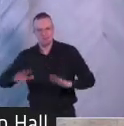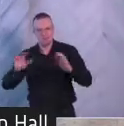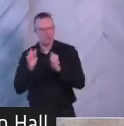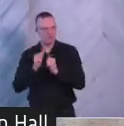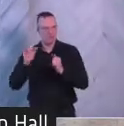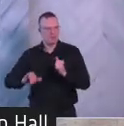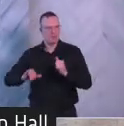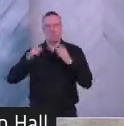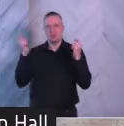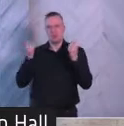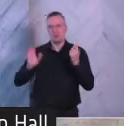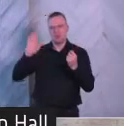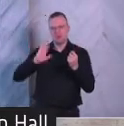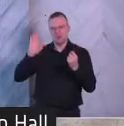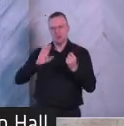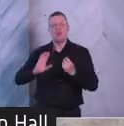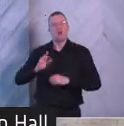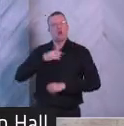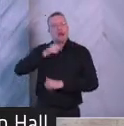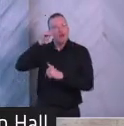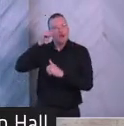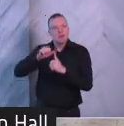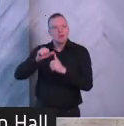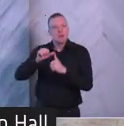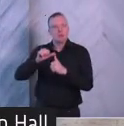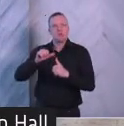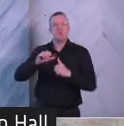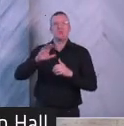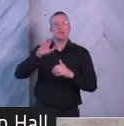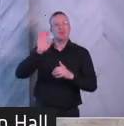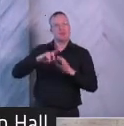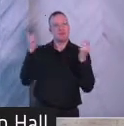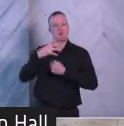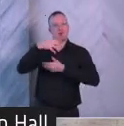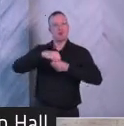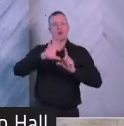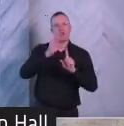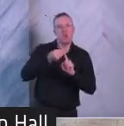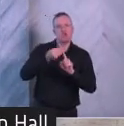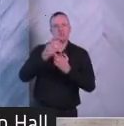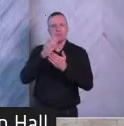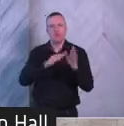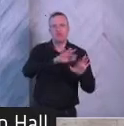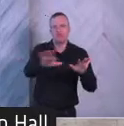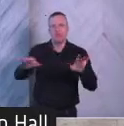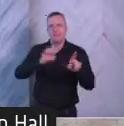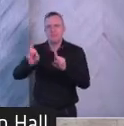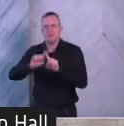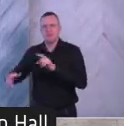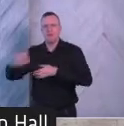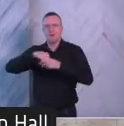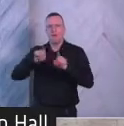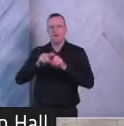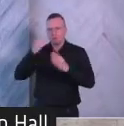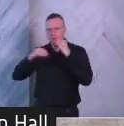going again, because you have a piece of every culture and language in you, and the food. So I know what's